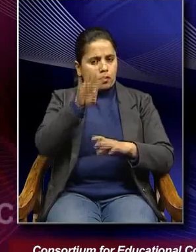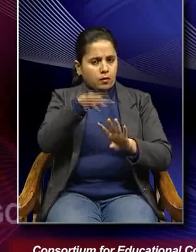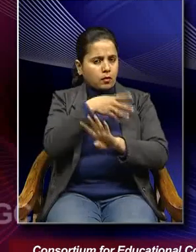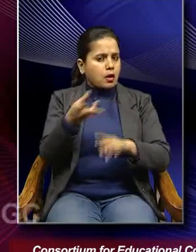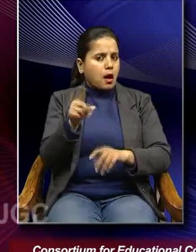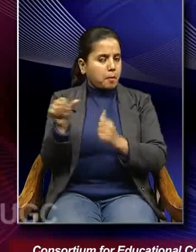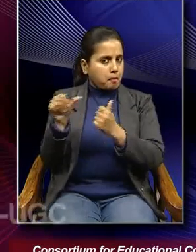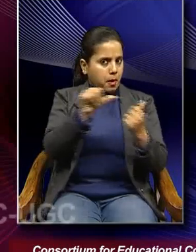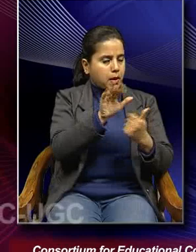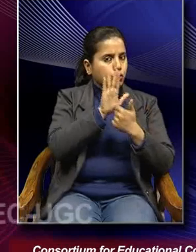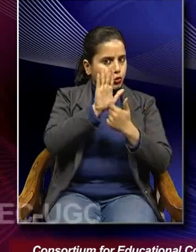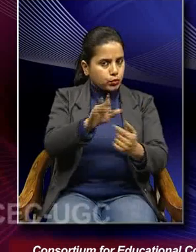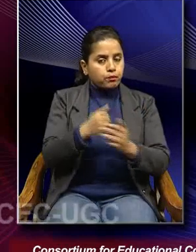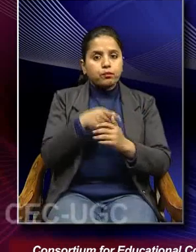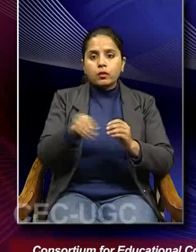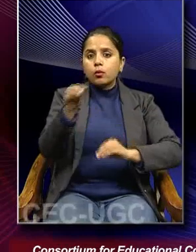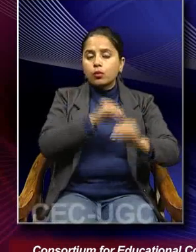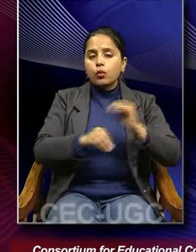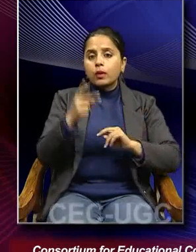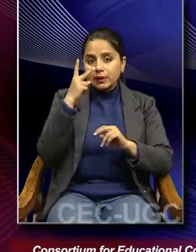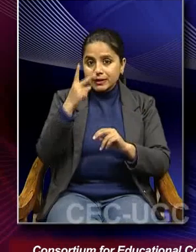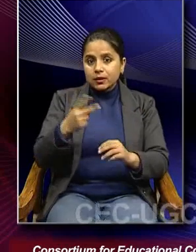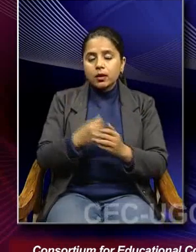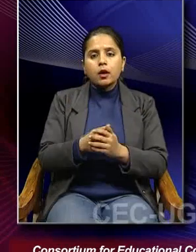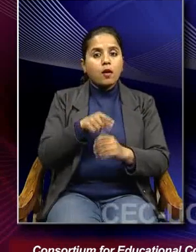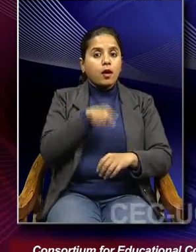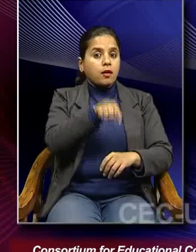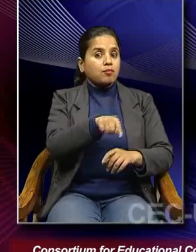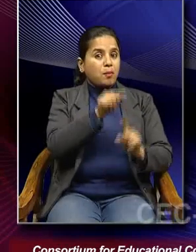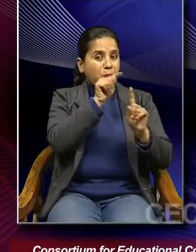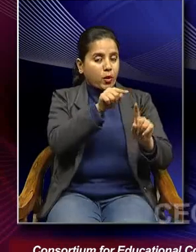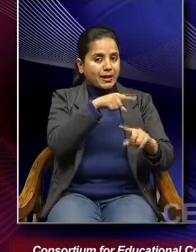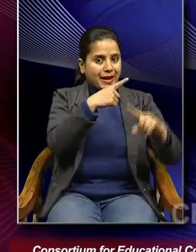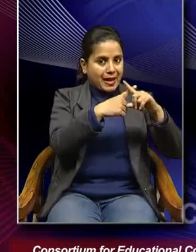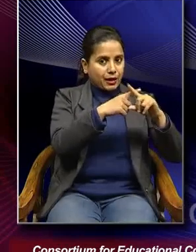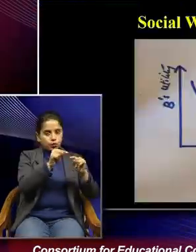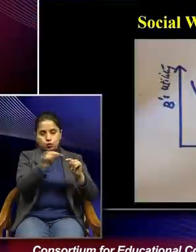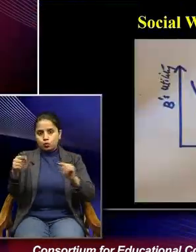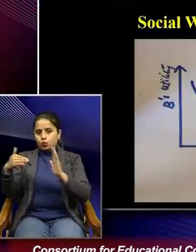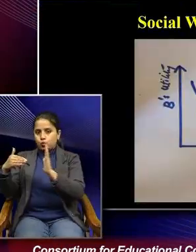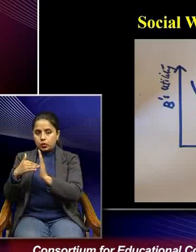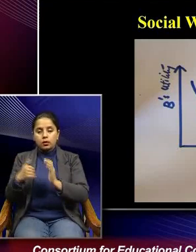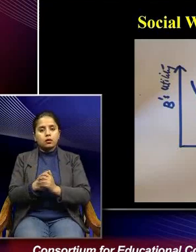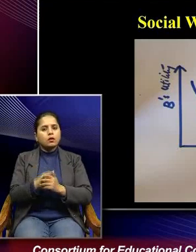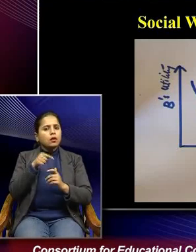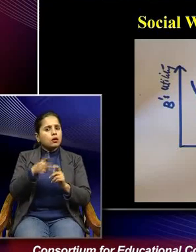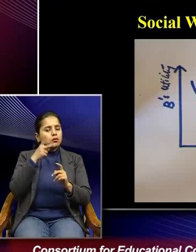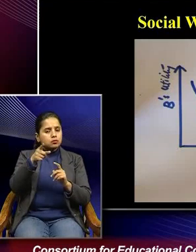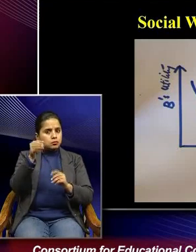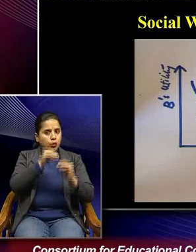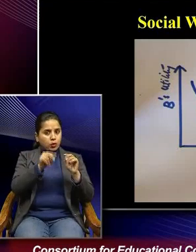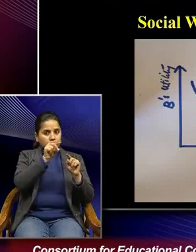again, movement from X to Z. Now this movement, as you can see